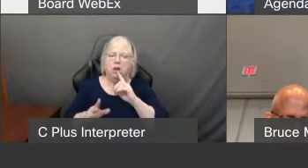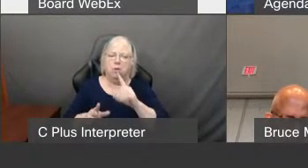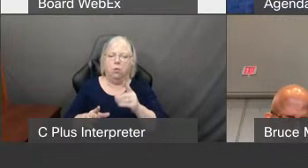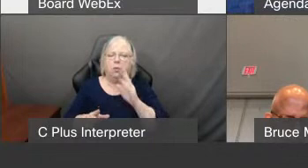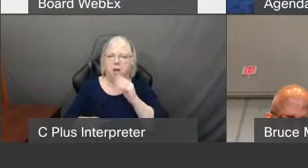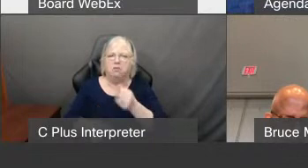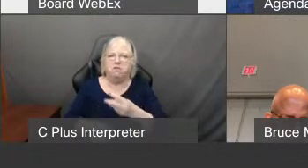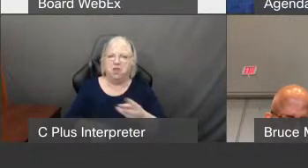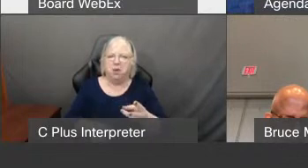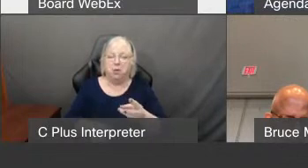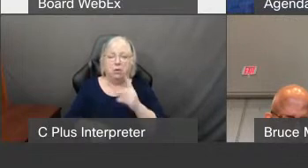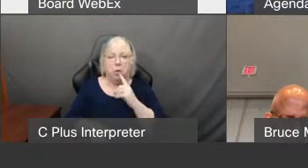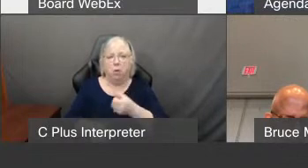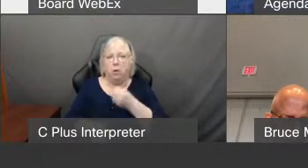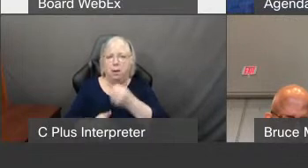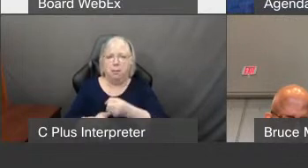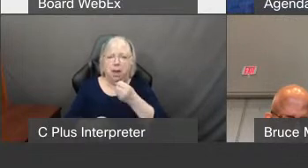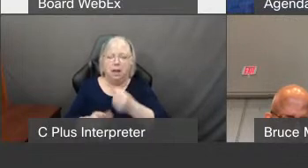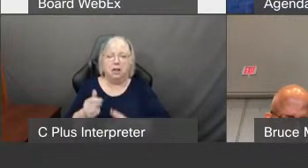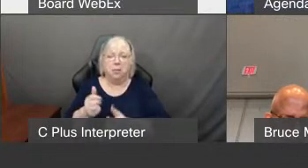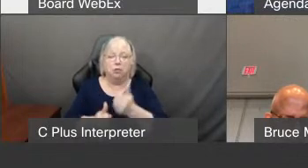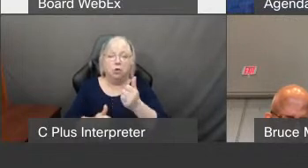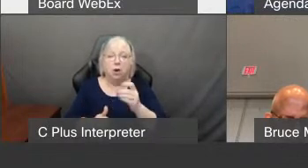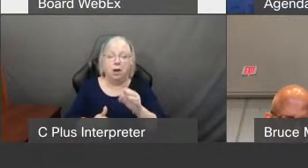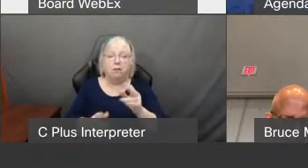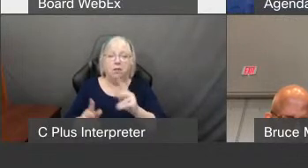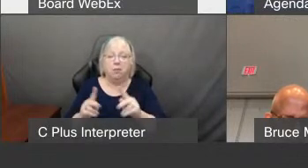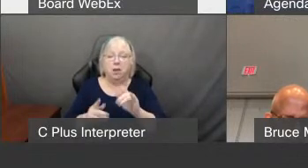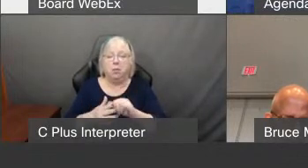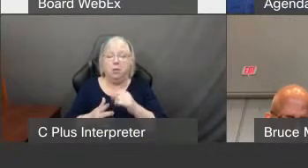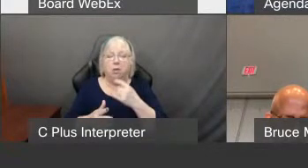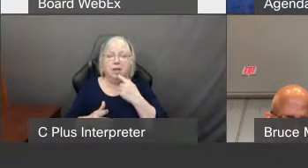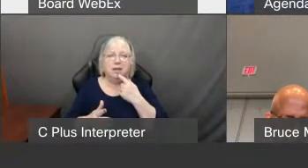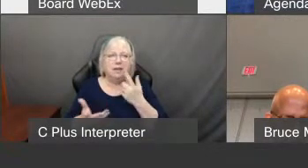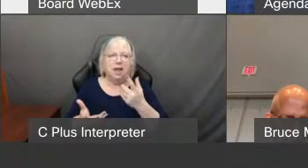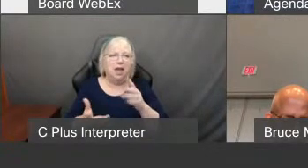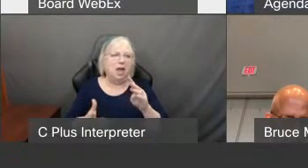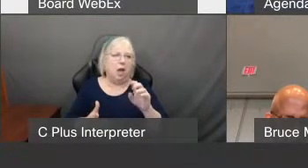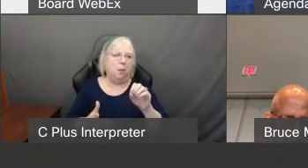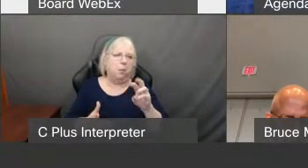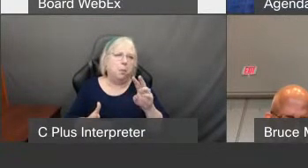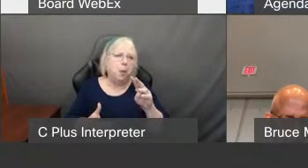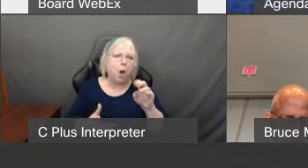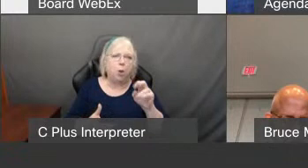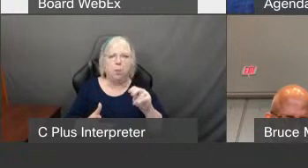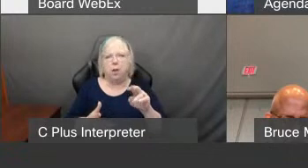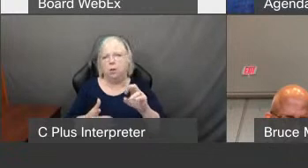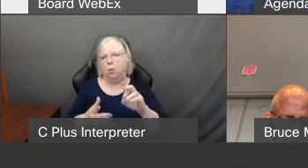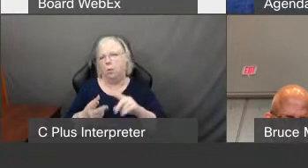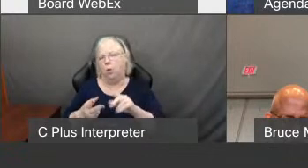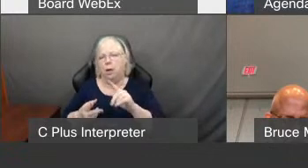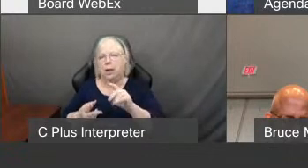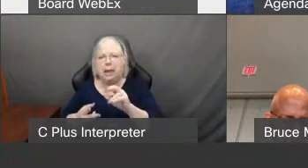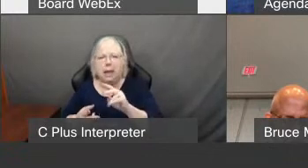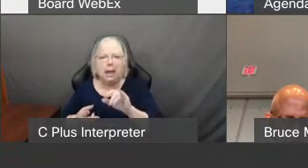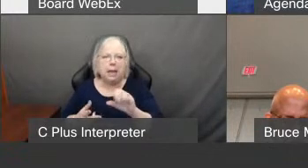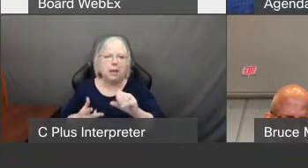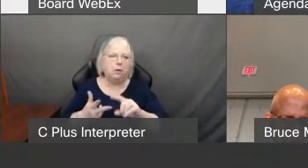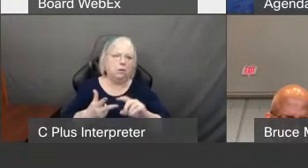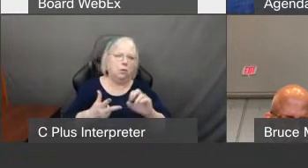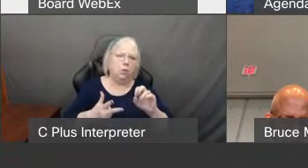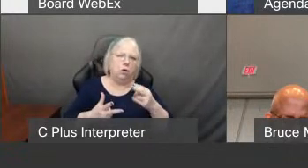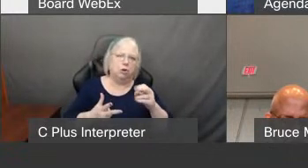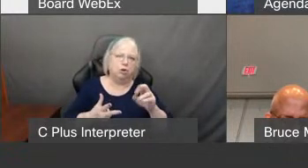impact the majority of the people that say a Bowman or Canis would or a Shackelford